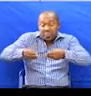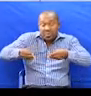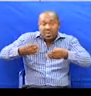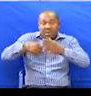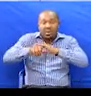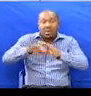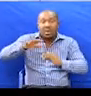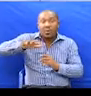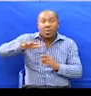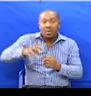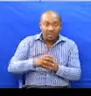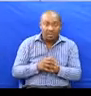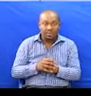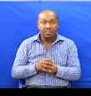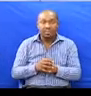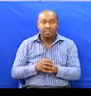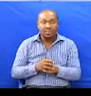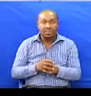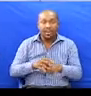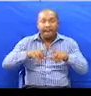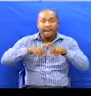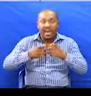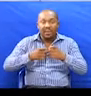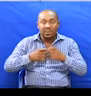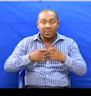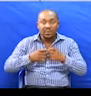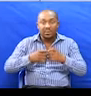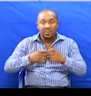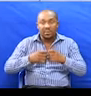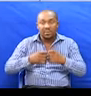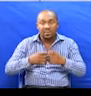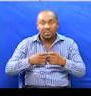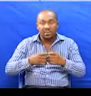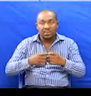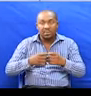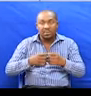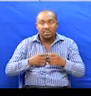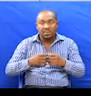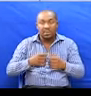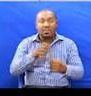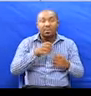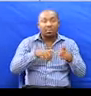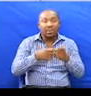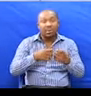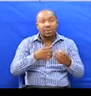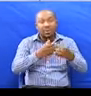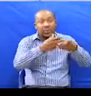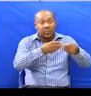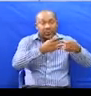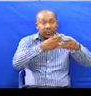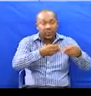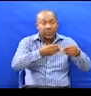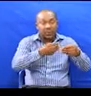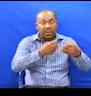They are insoluble in water, but soluble in organic solvent like what? Benzene. This means that